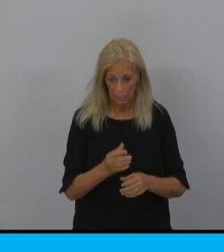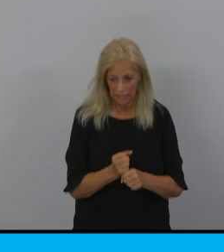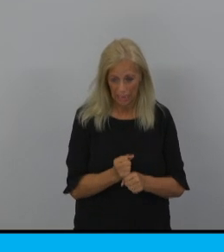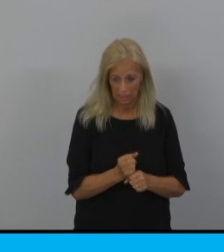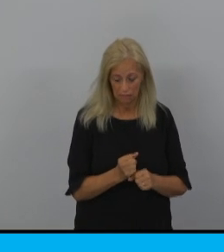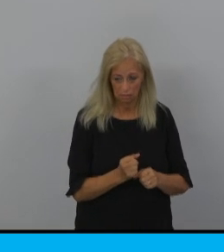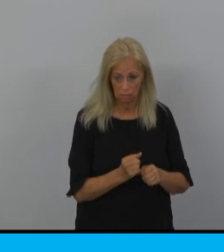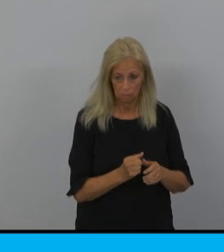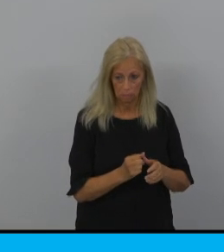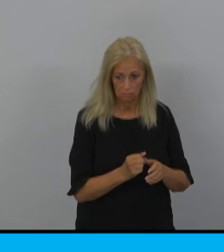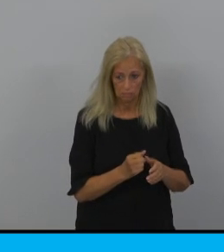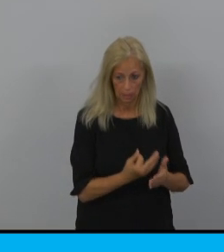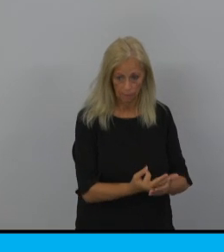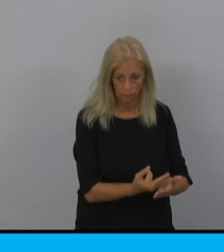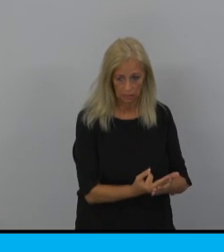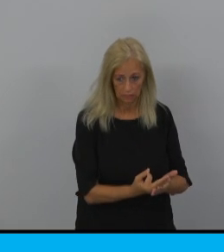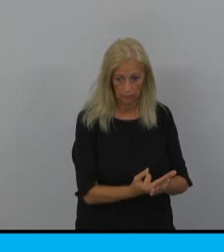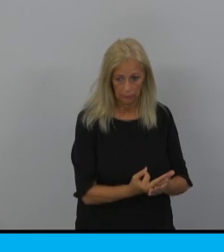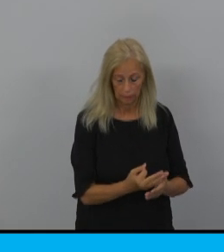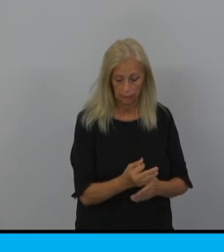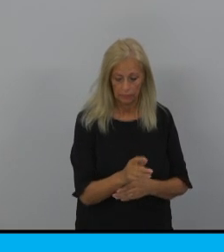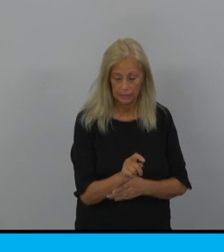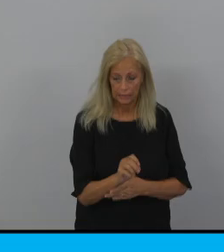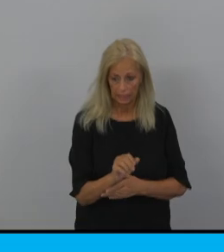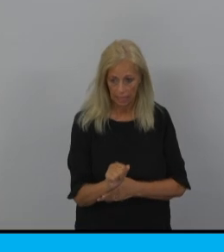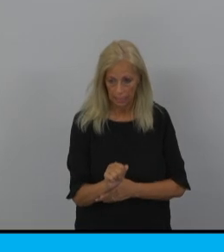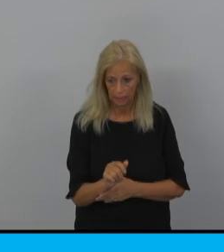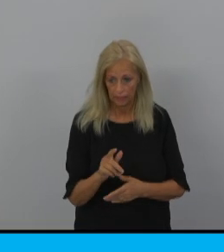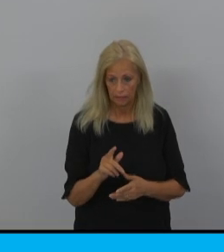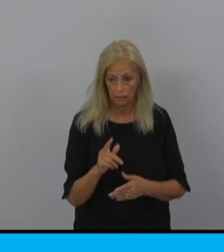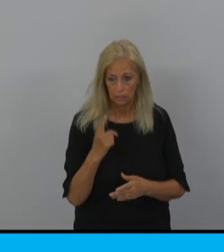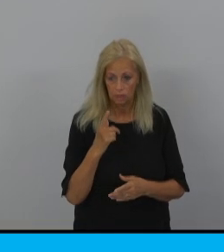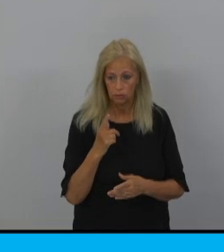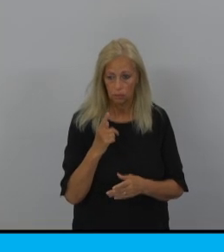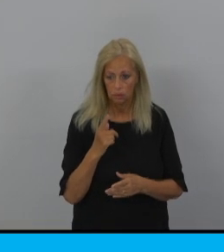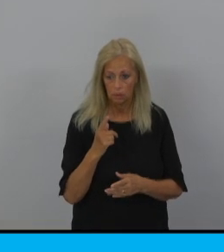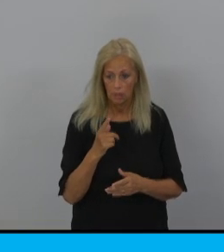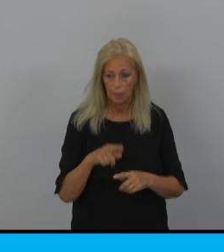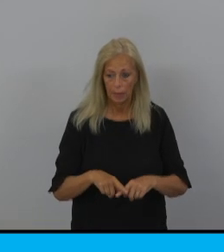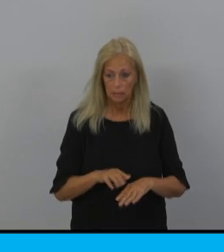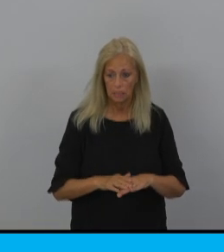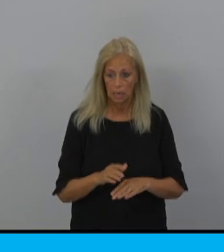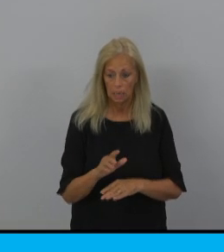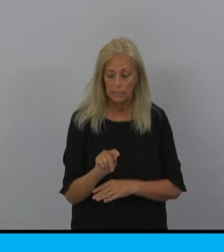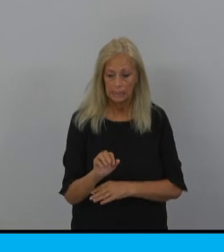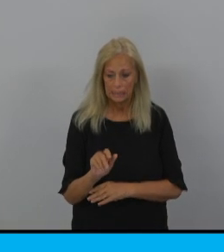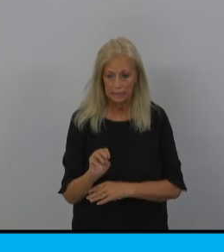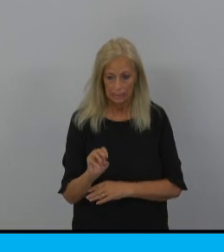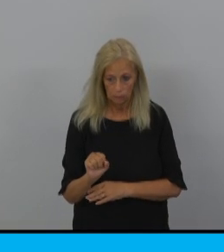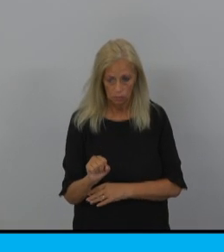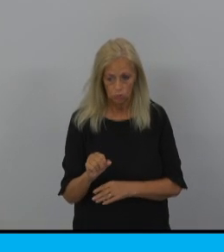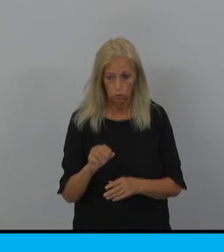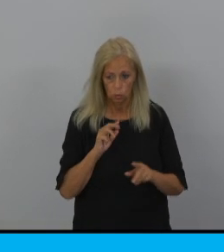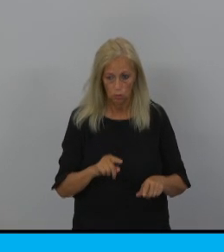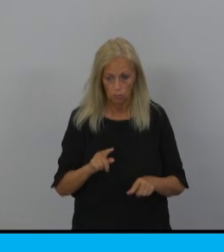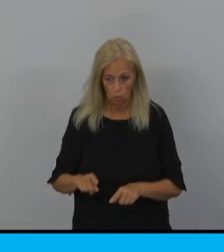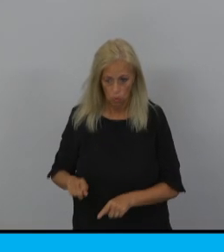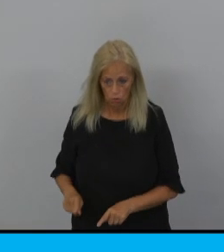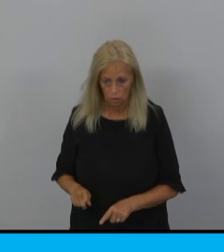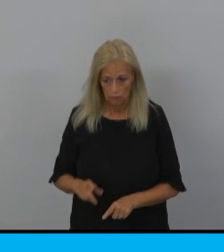has already put something out based on our PEAMS report on how many teachers we had at